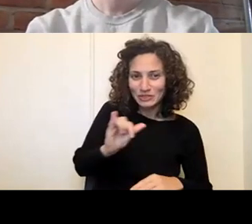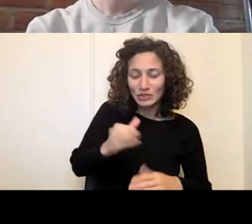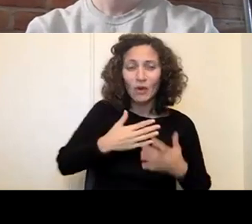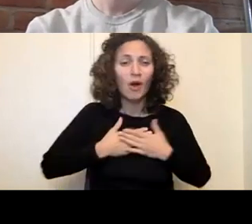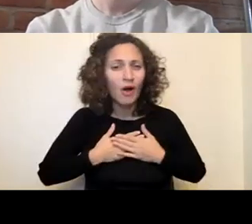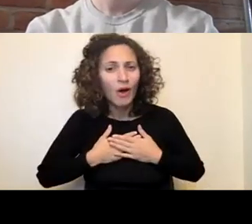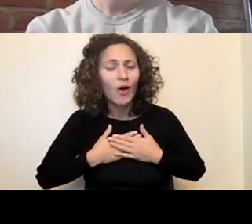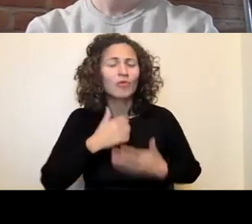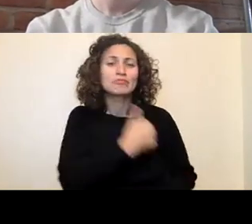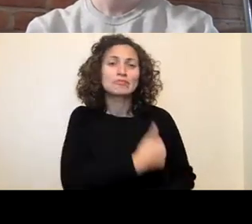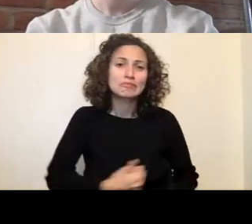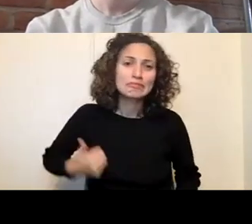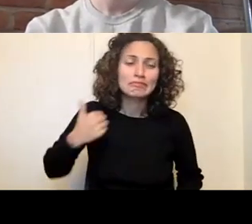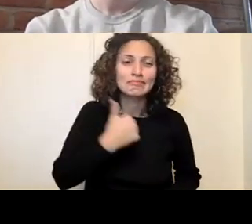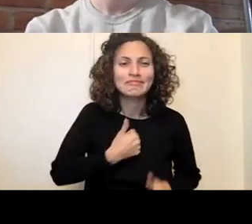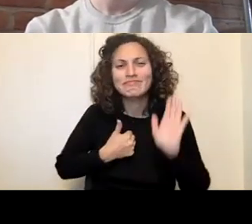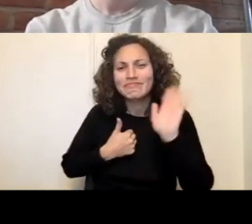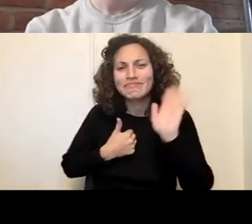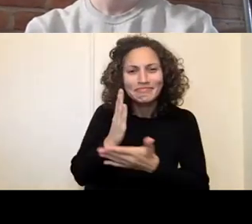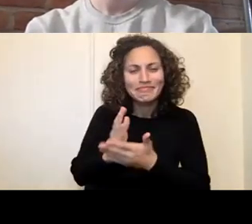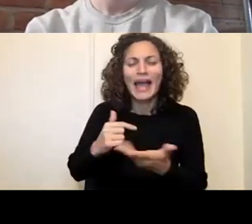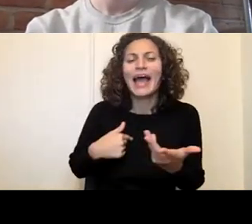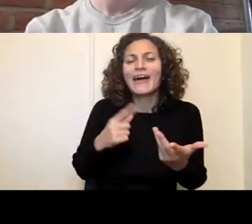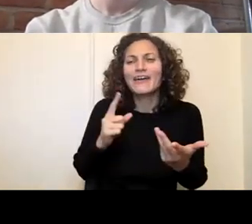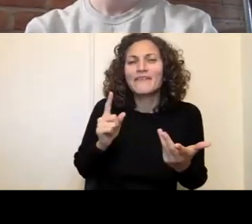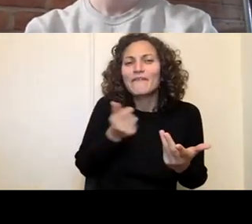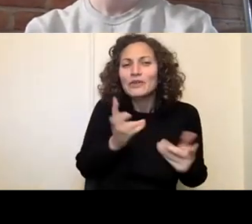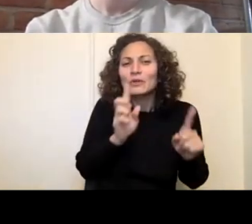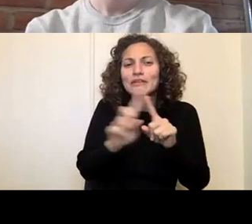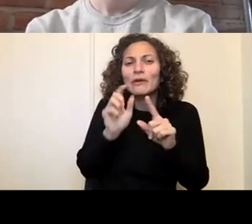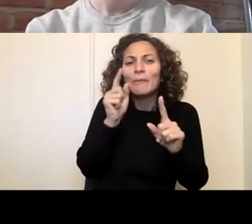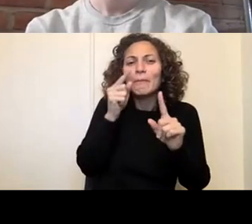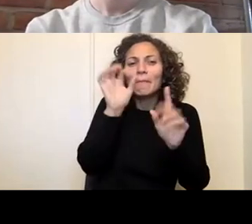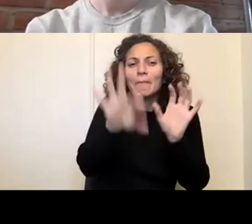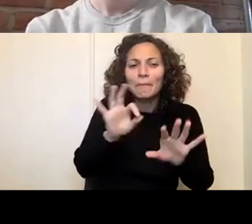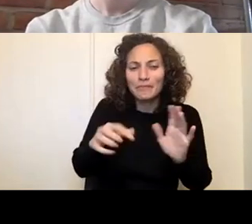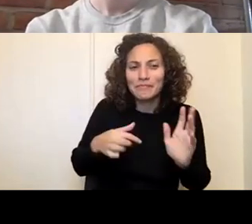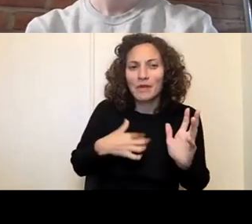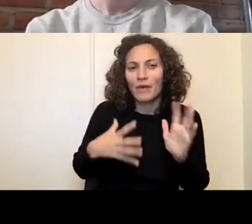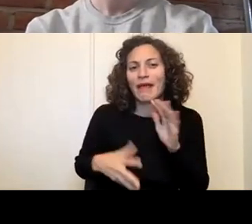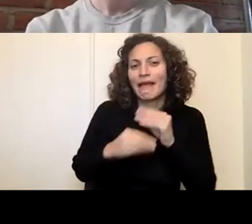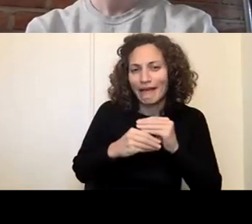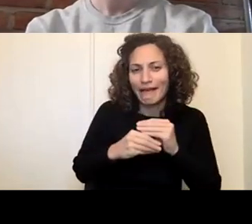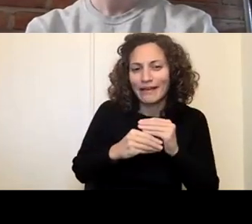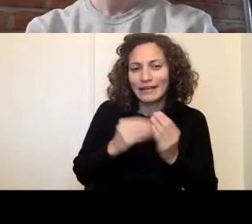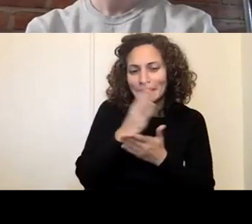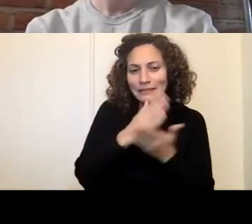I'm sorry. I'm sorry. It's okay. I just have a couple of different points to make. So I Okay. just wanted to add those